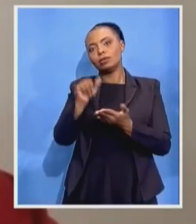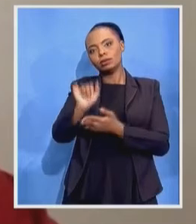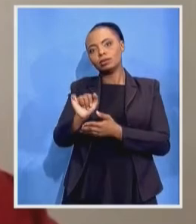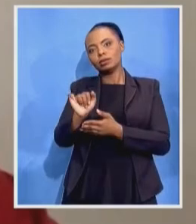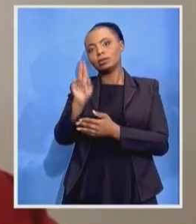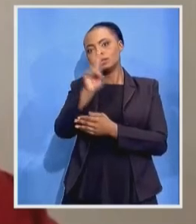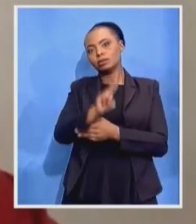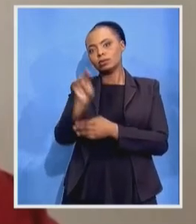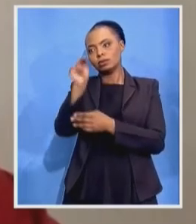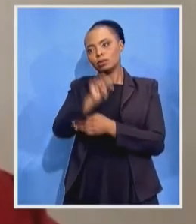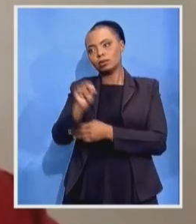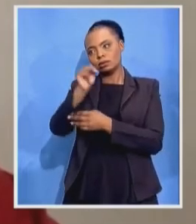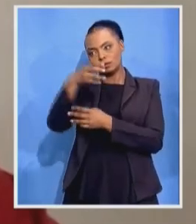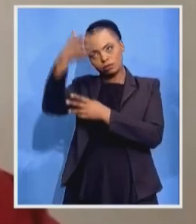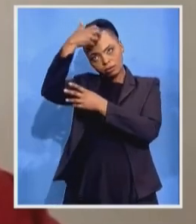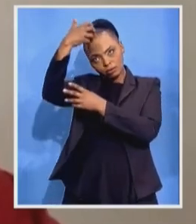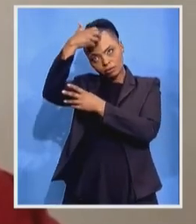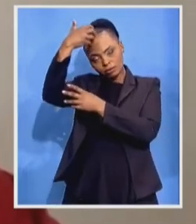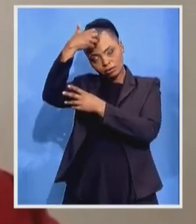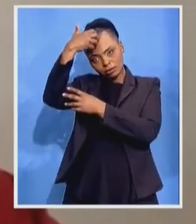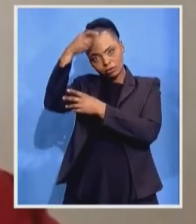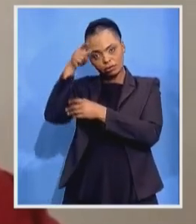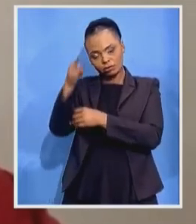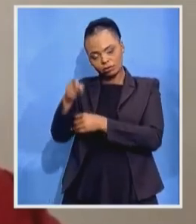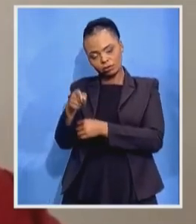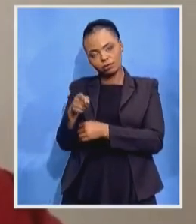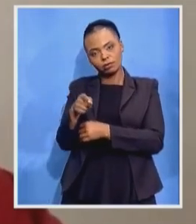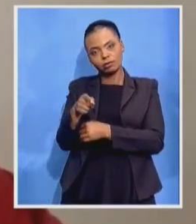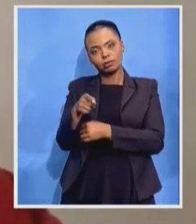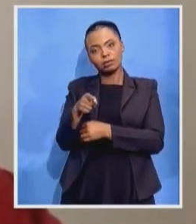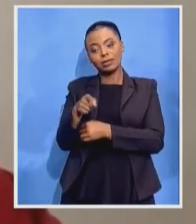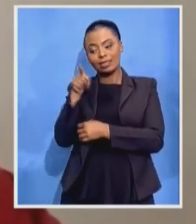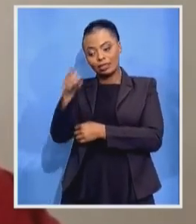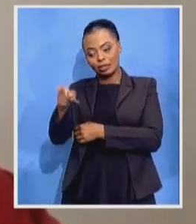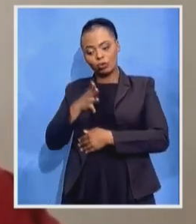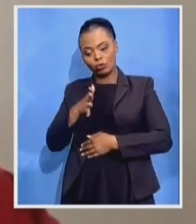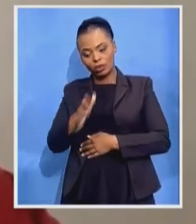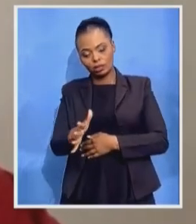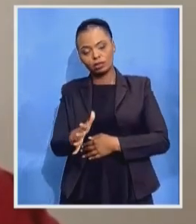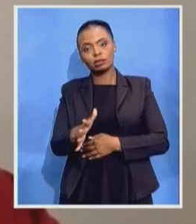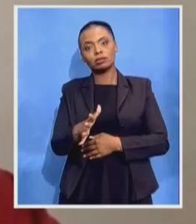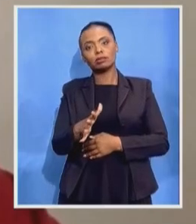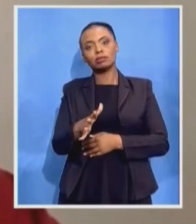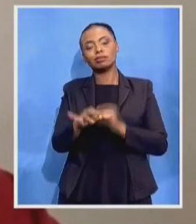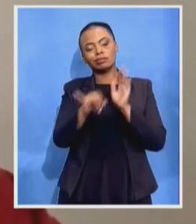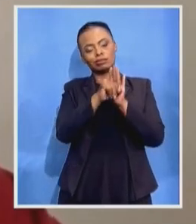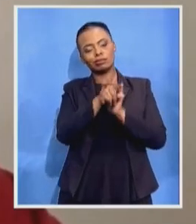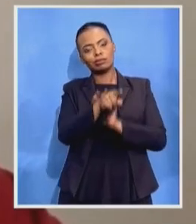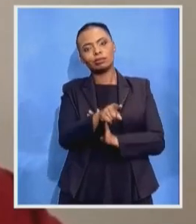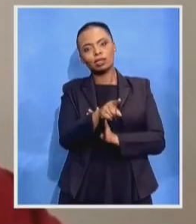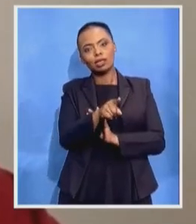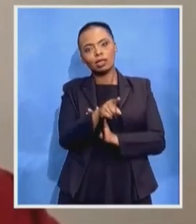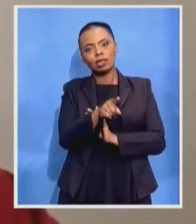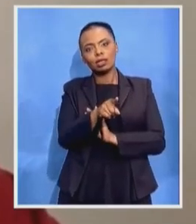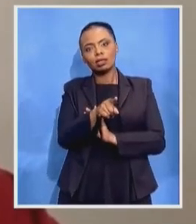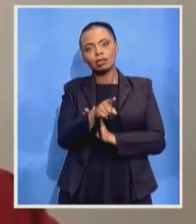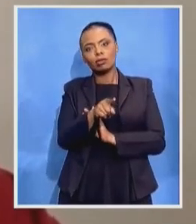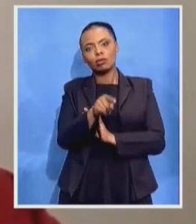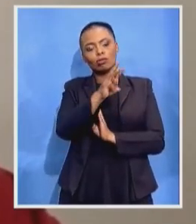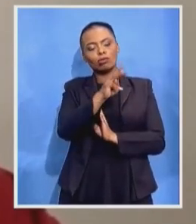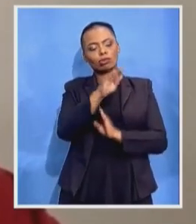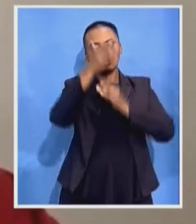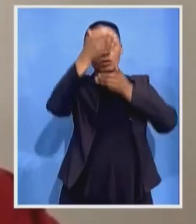Trump, wanting to recognize the so-called sovereignty of Morocco over Western Sahara